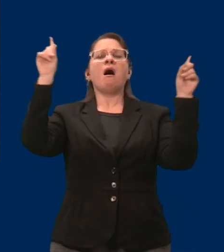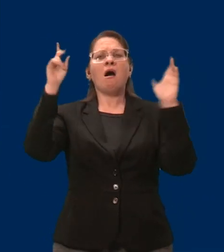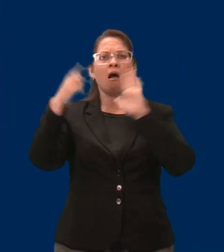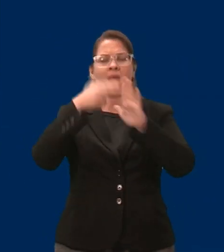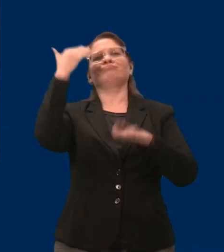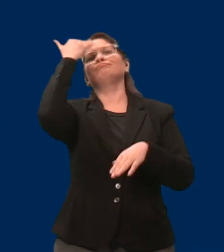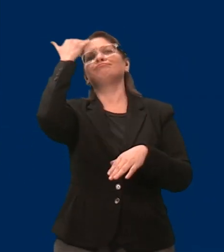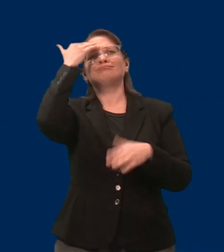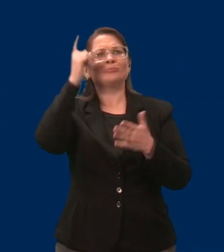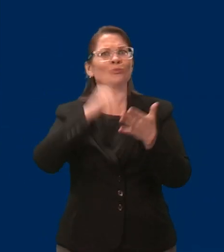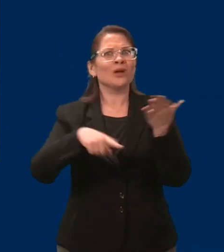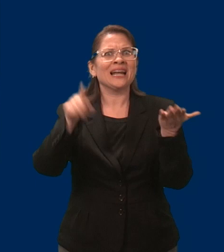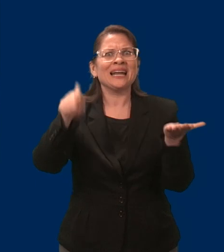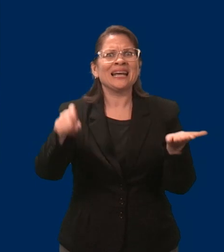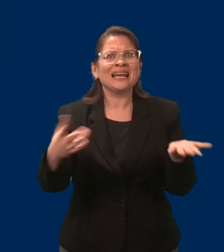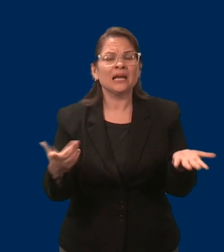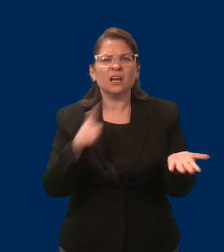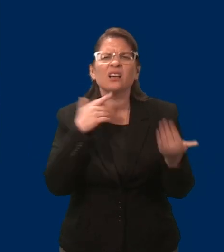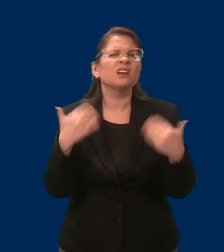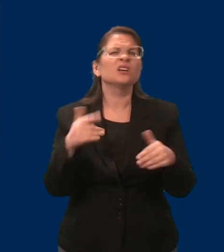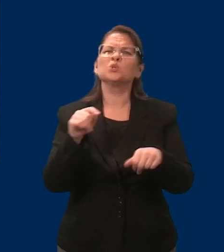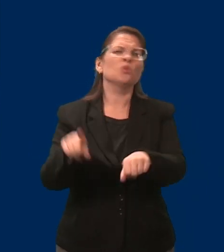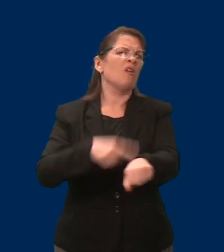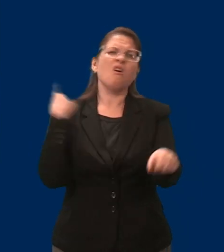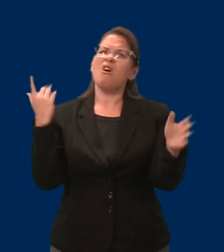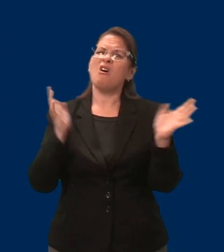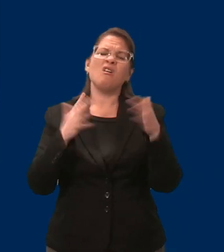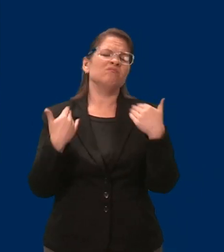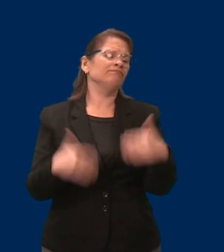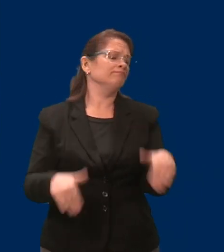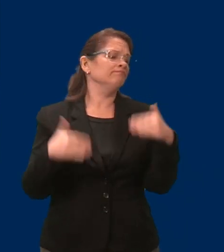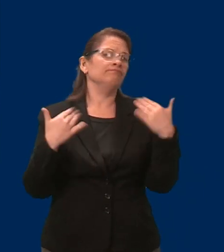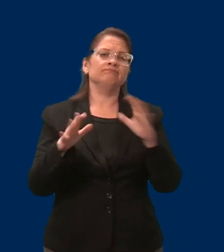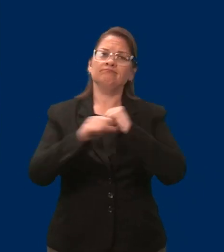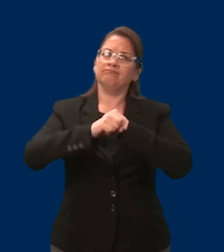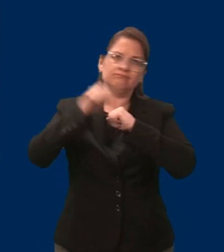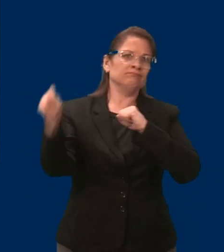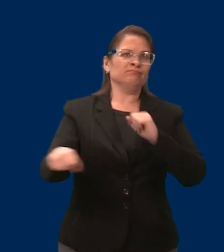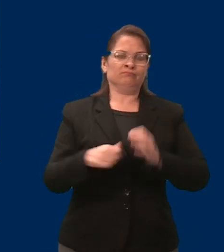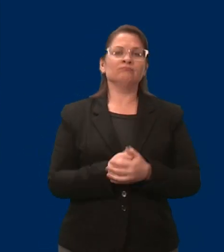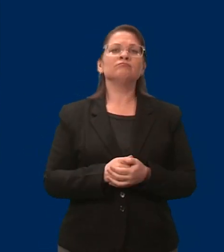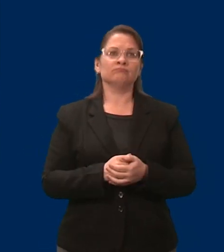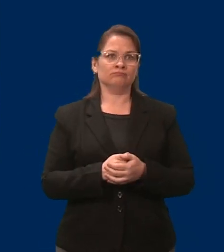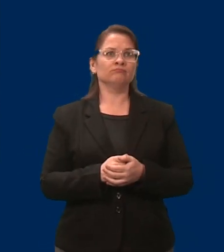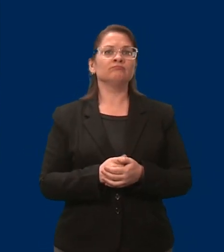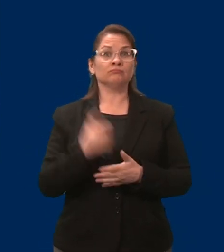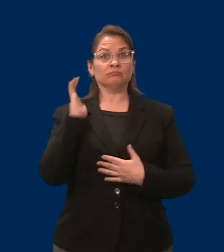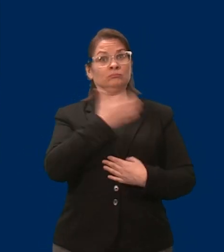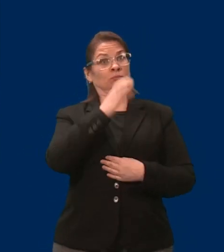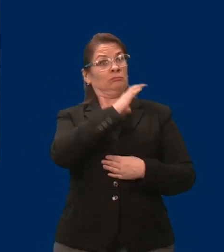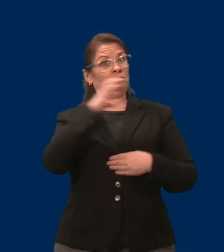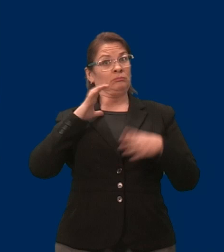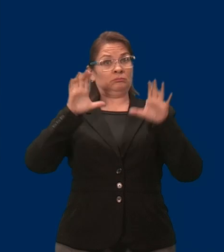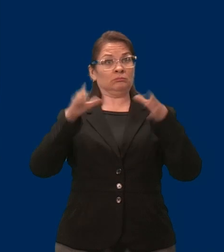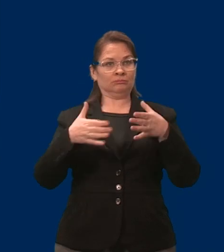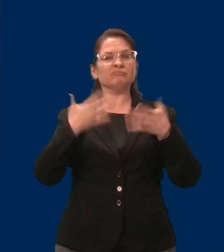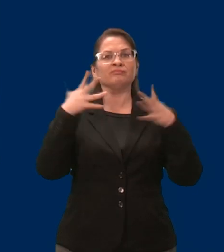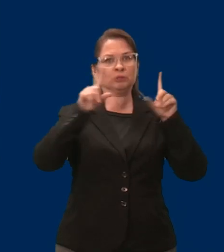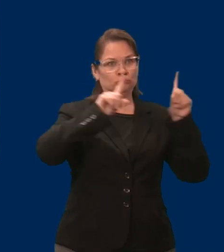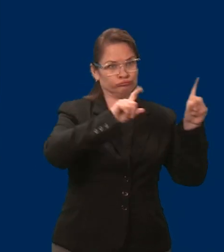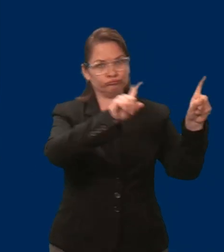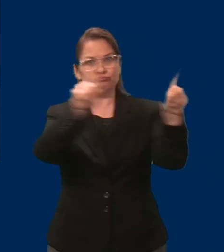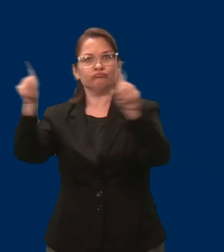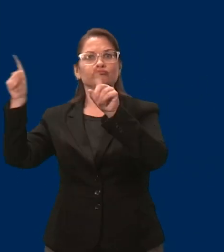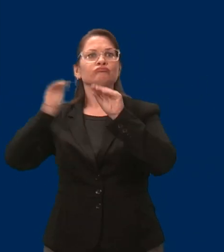diagnosis. Our council did one of the largest surveys ever conducted in the U.S. of the rare disease community, looking for some of those barriers to